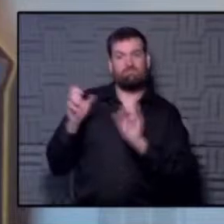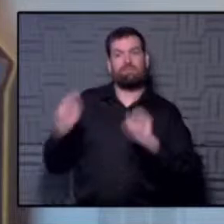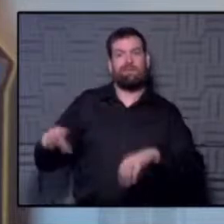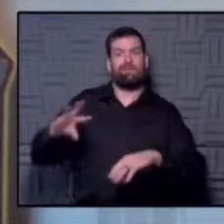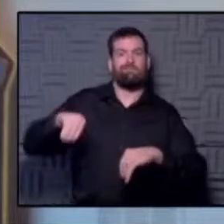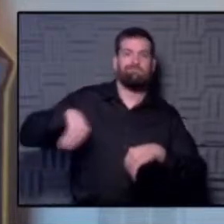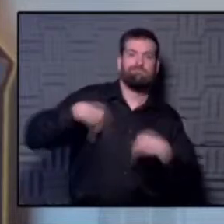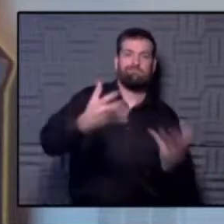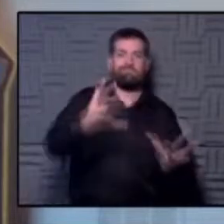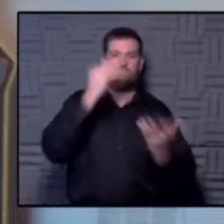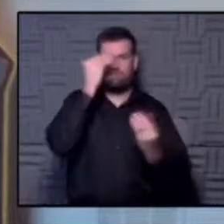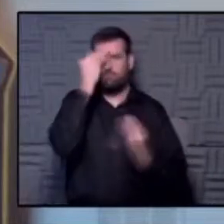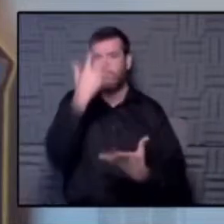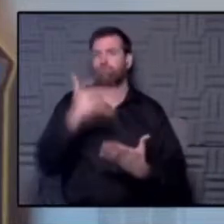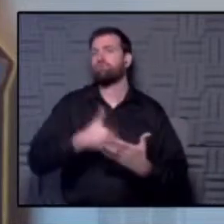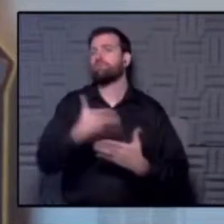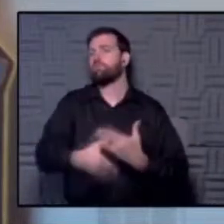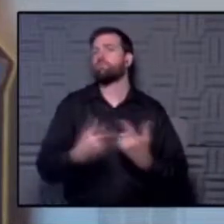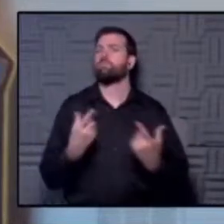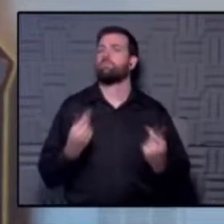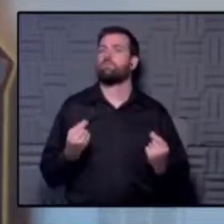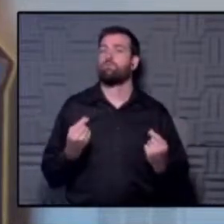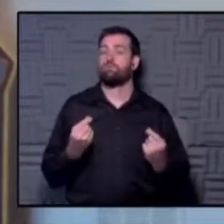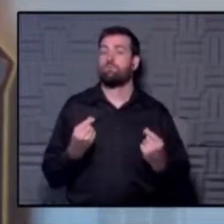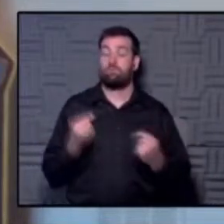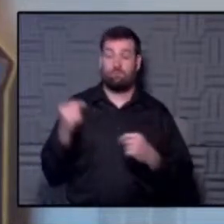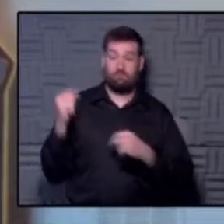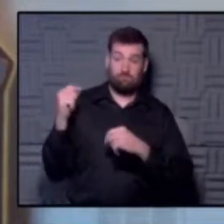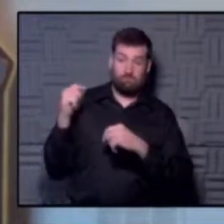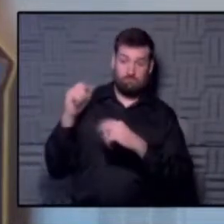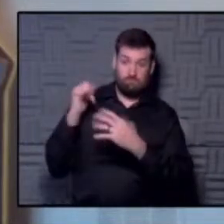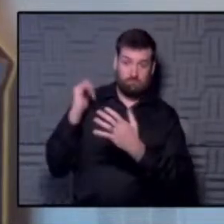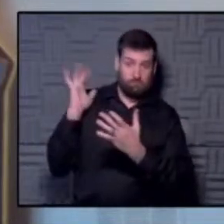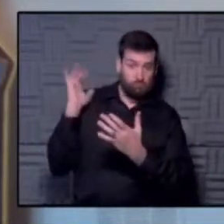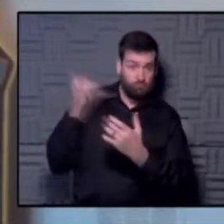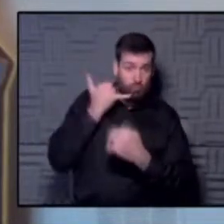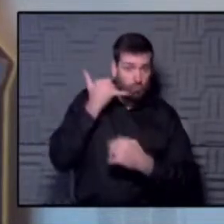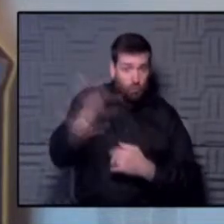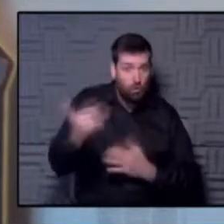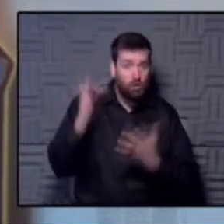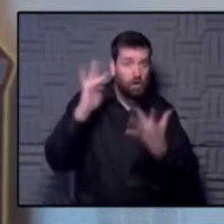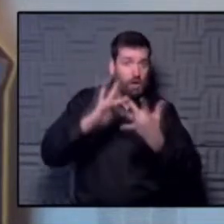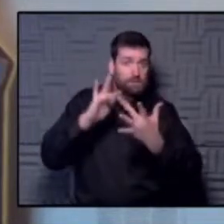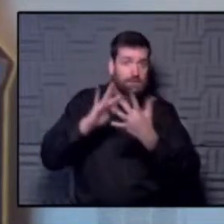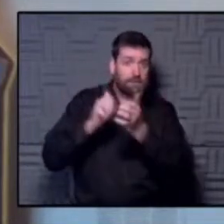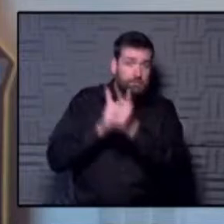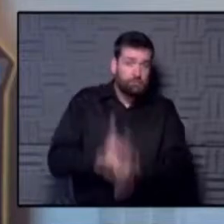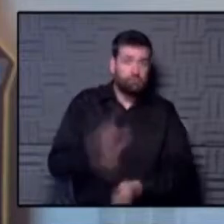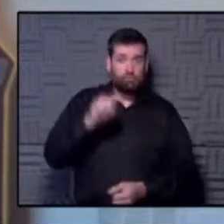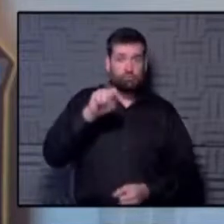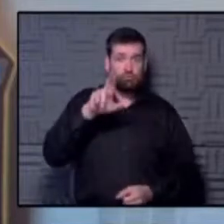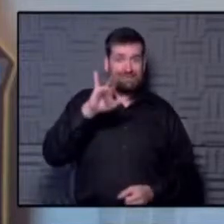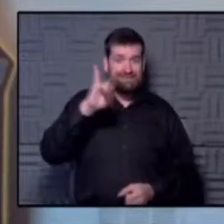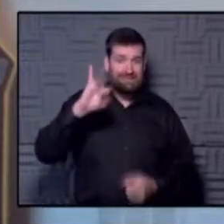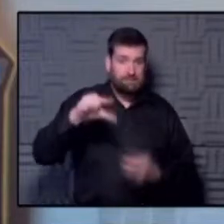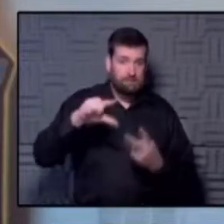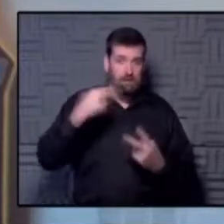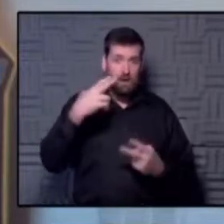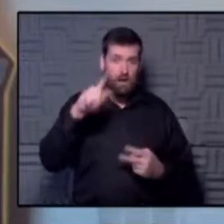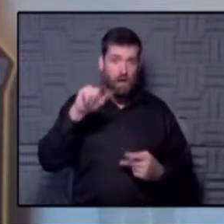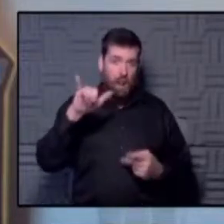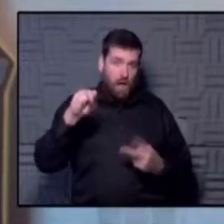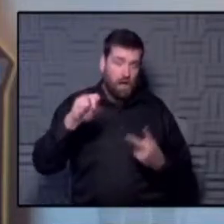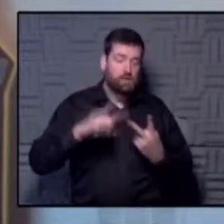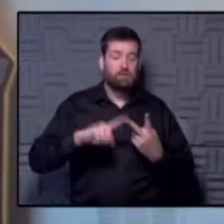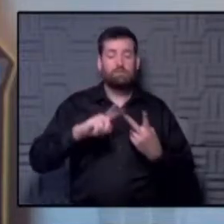you information about what you should do next, whether it's call the contact tracing hotline, go get tested, or if we're